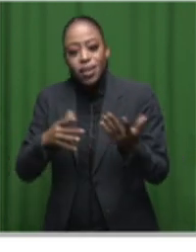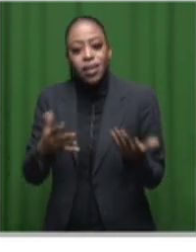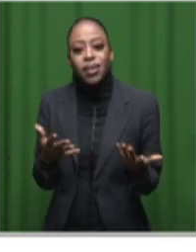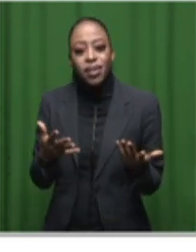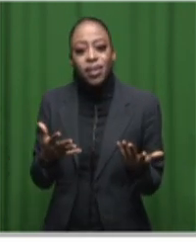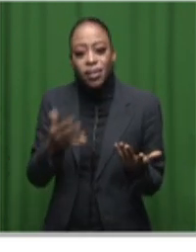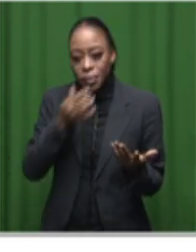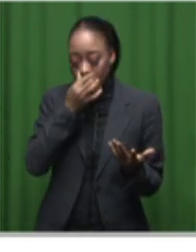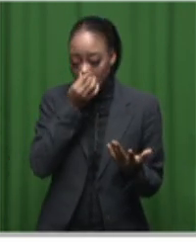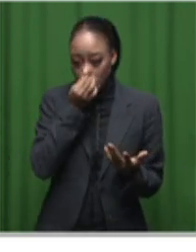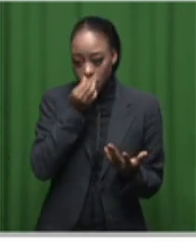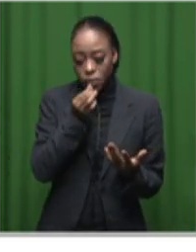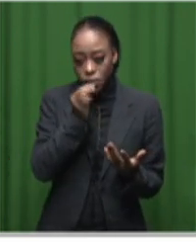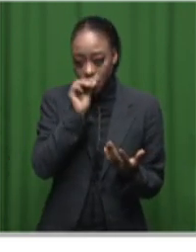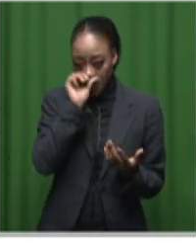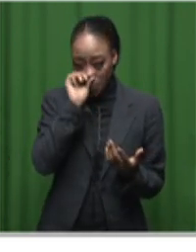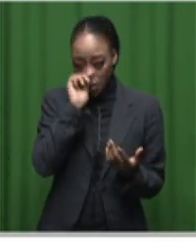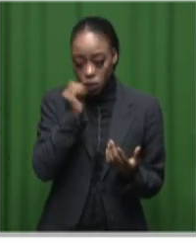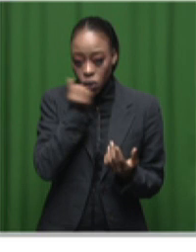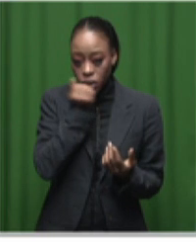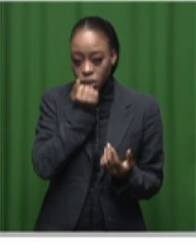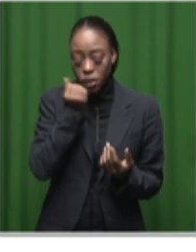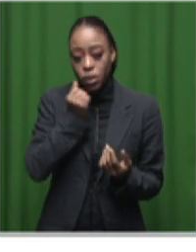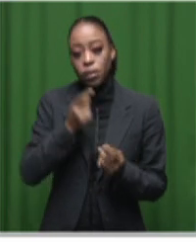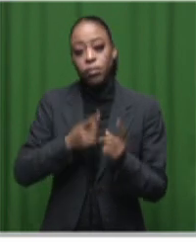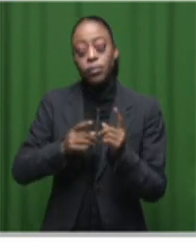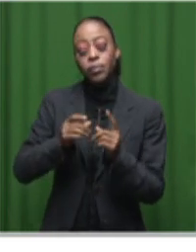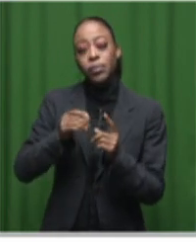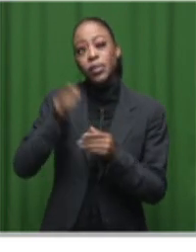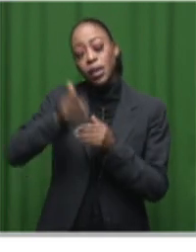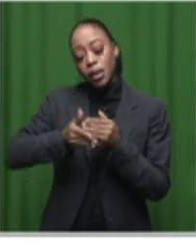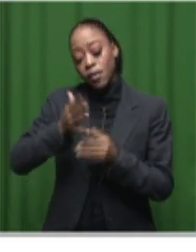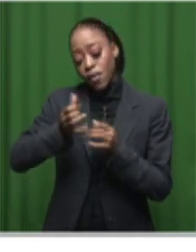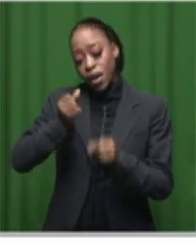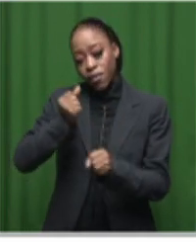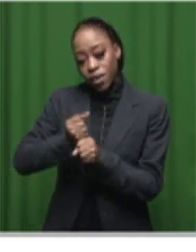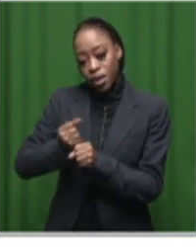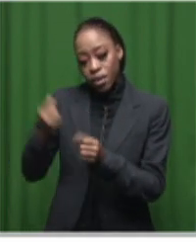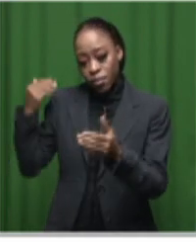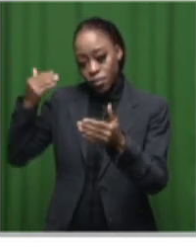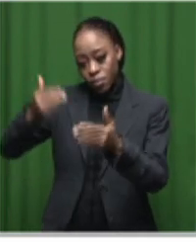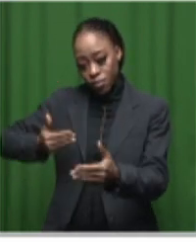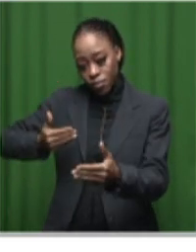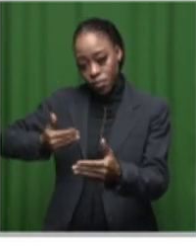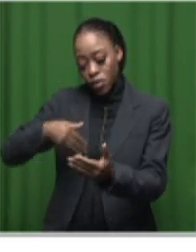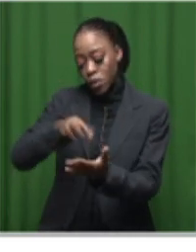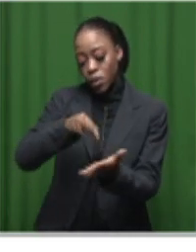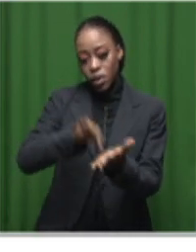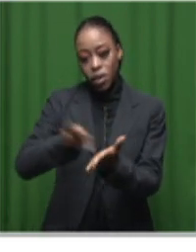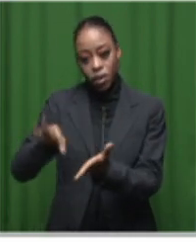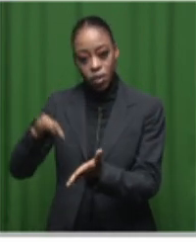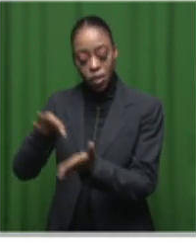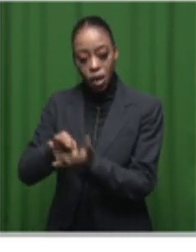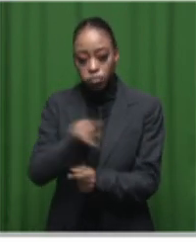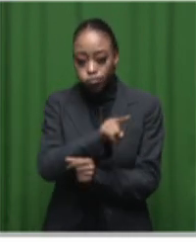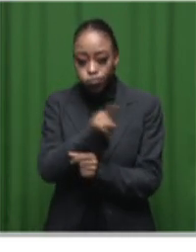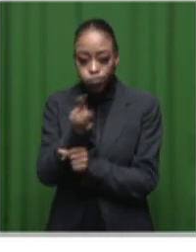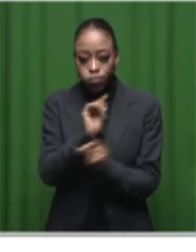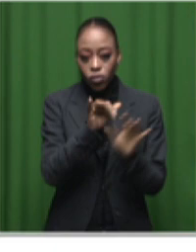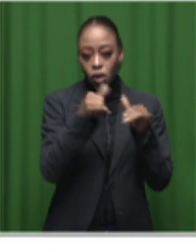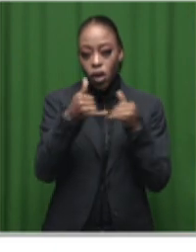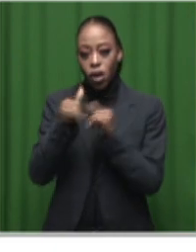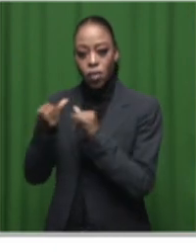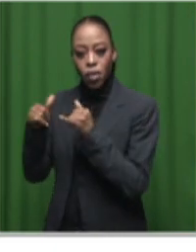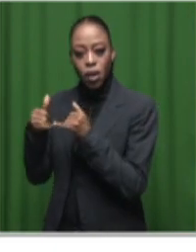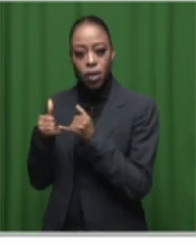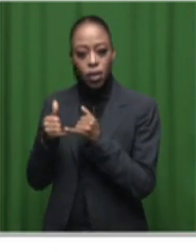achieved at the end of this 5-year period that we have signed with these companies now, nobody will